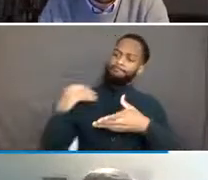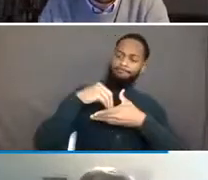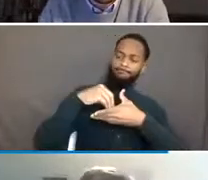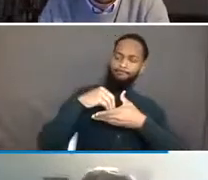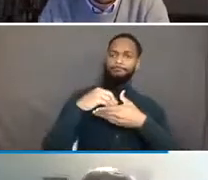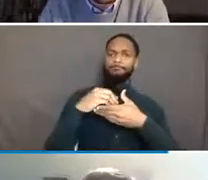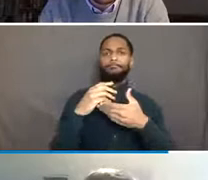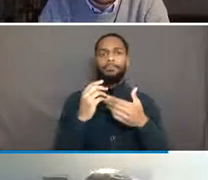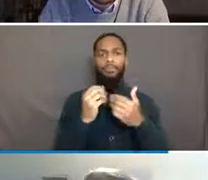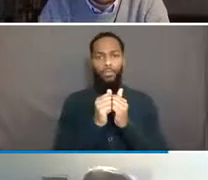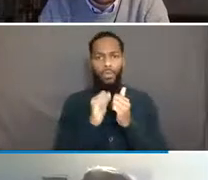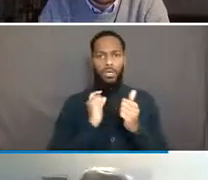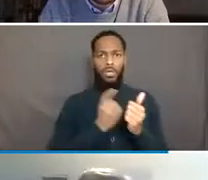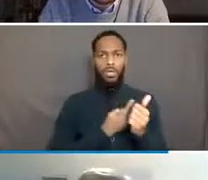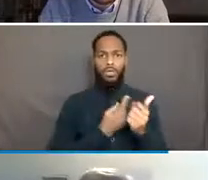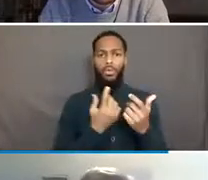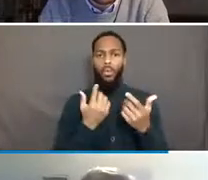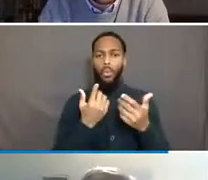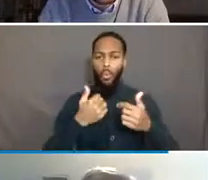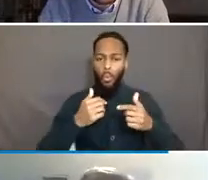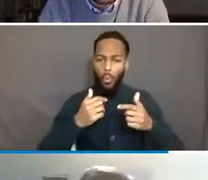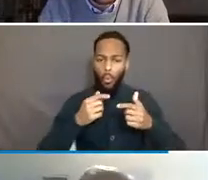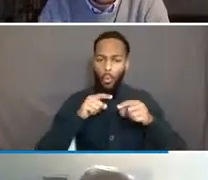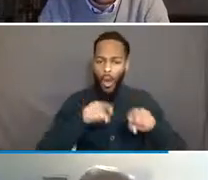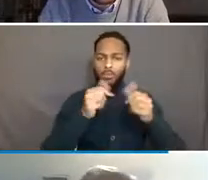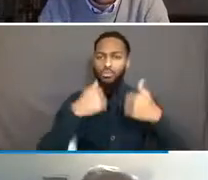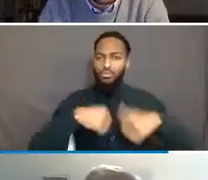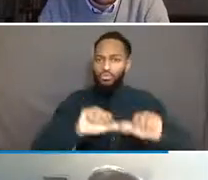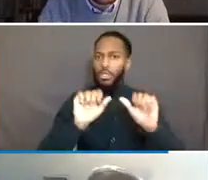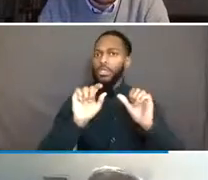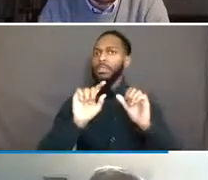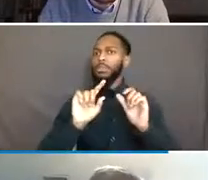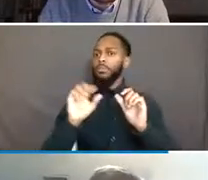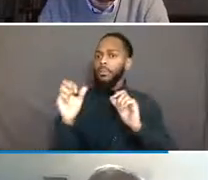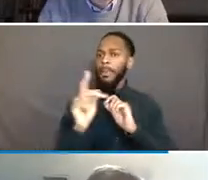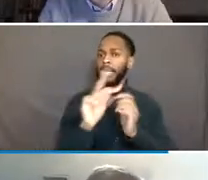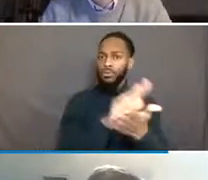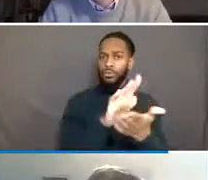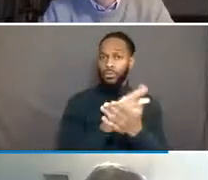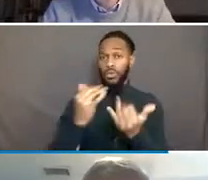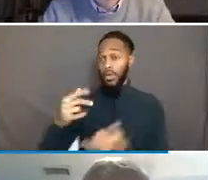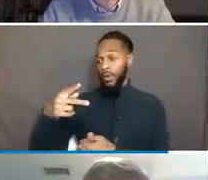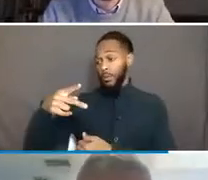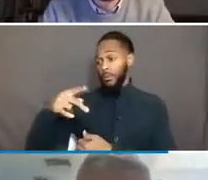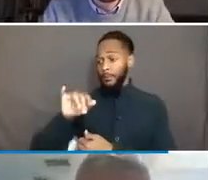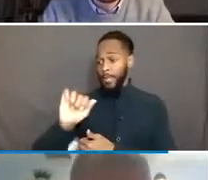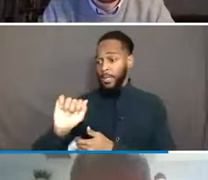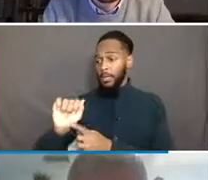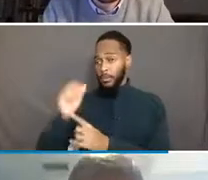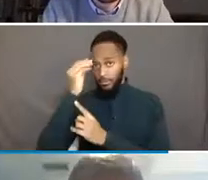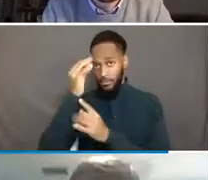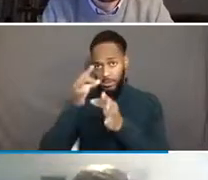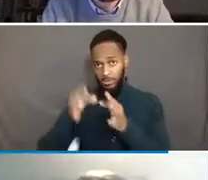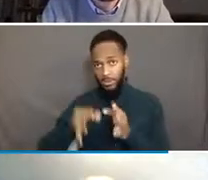trying to quarterback us through these reopening plans. And Pia now is going to share with you our school site